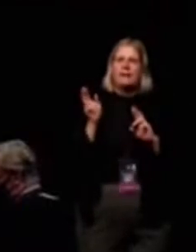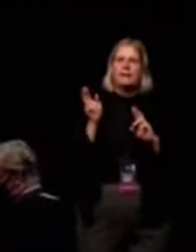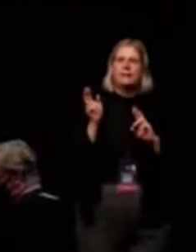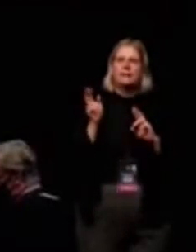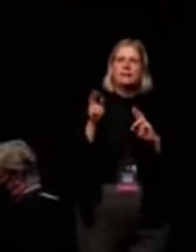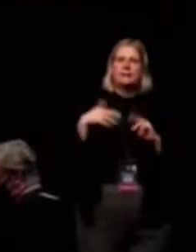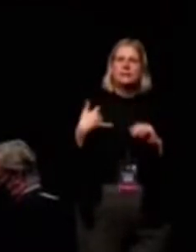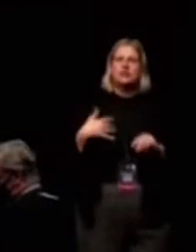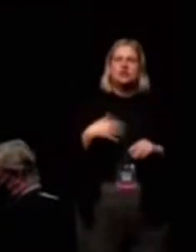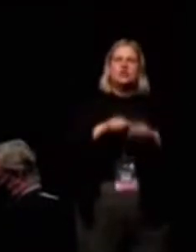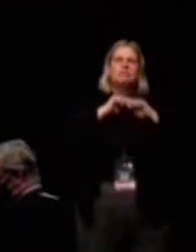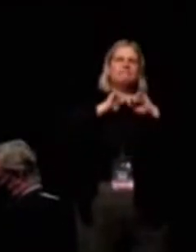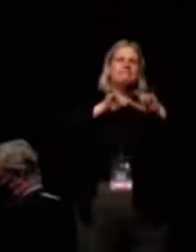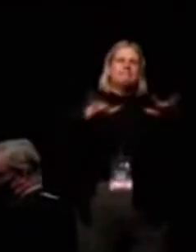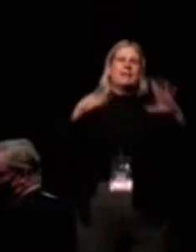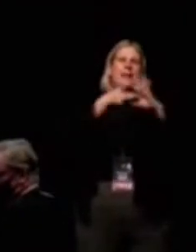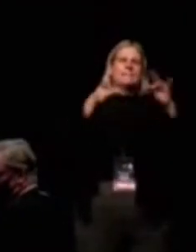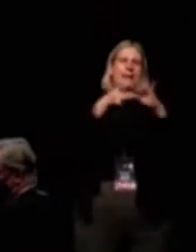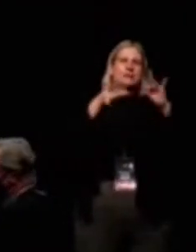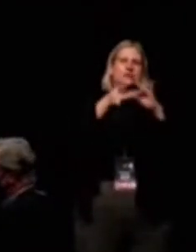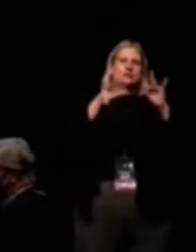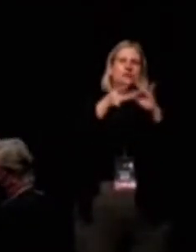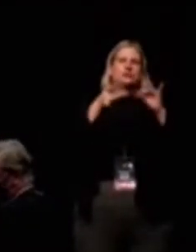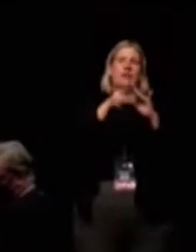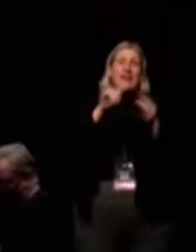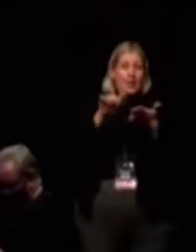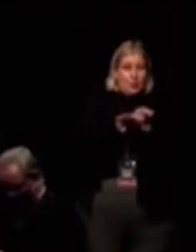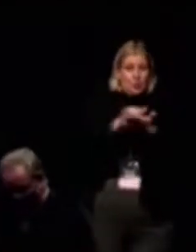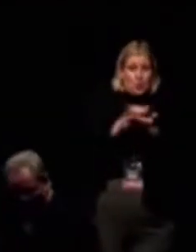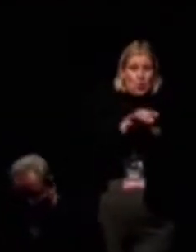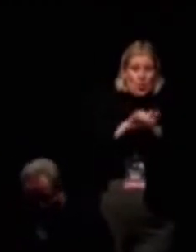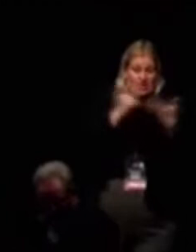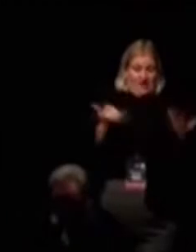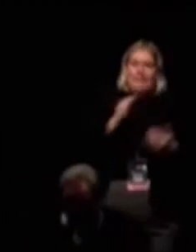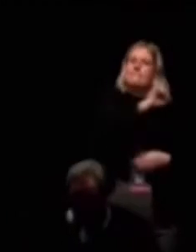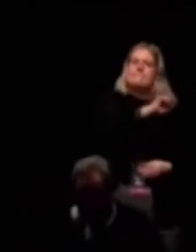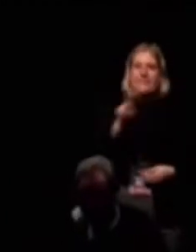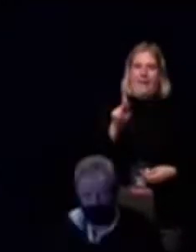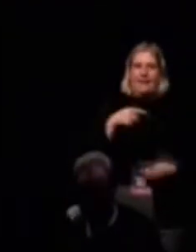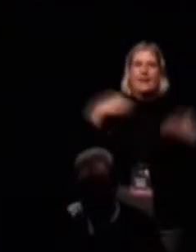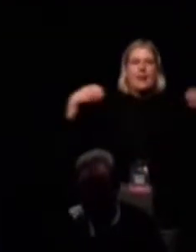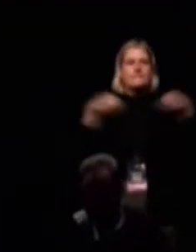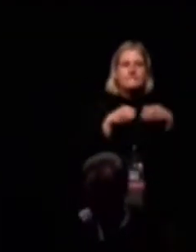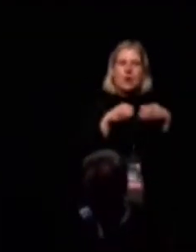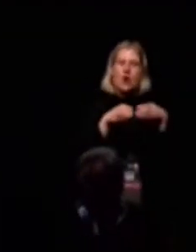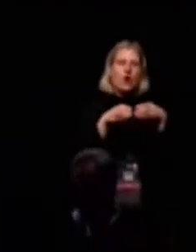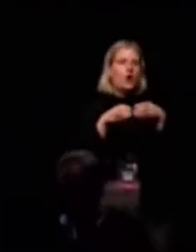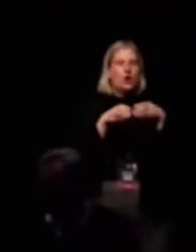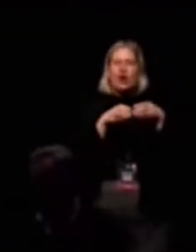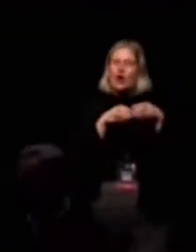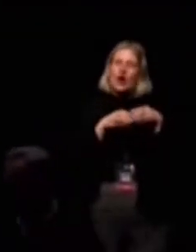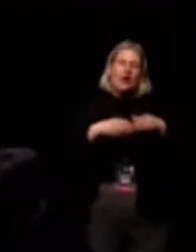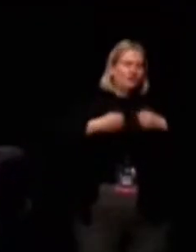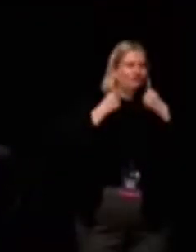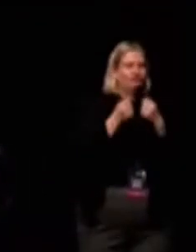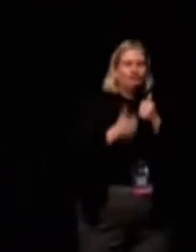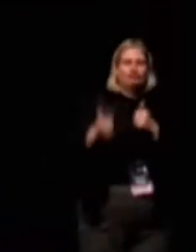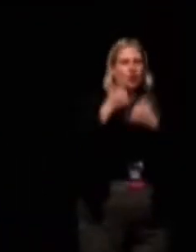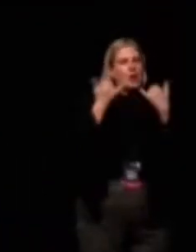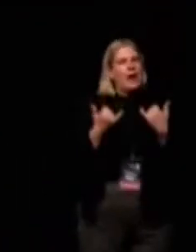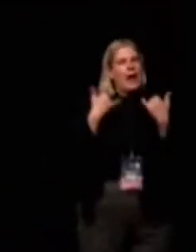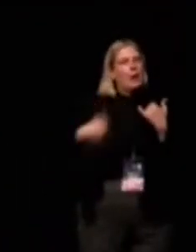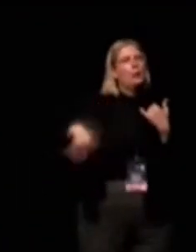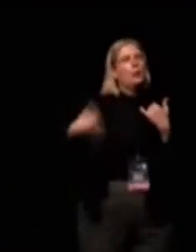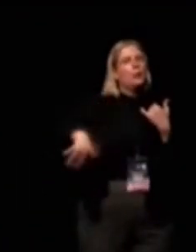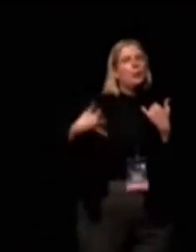and empowered to spread the message that New York is back and our party has never been stronger.